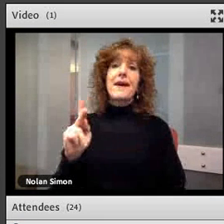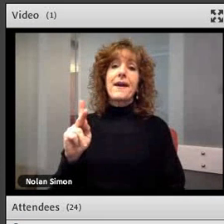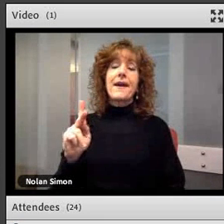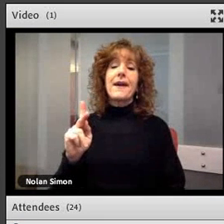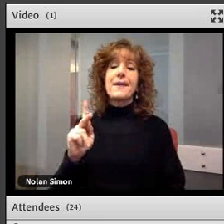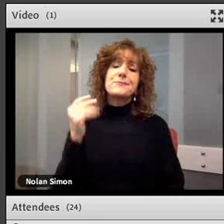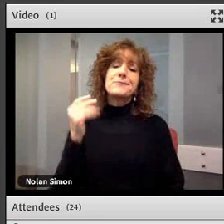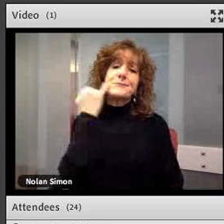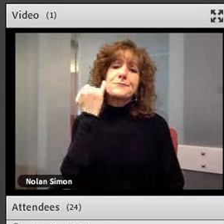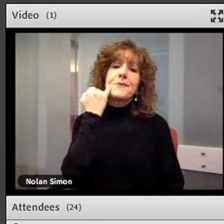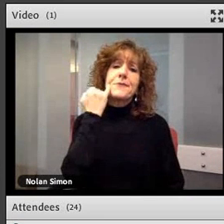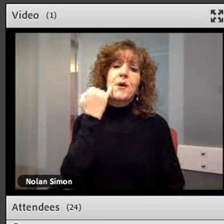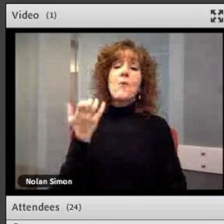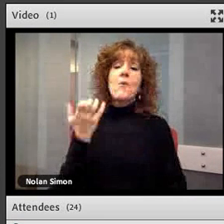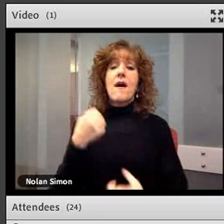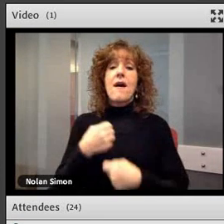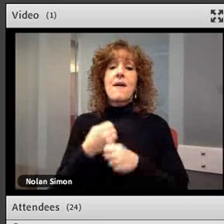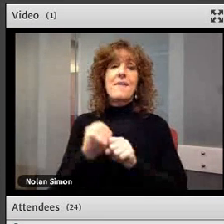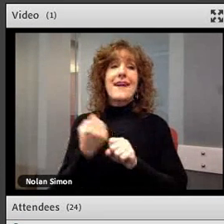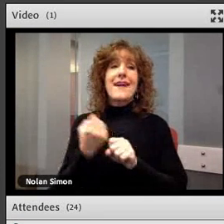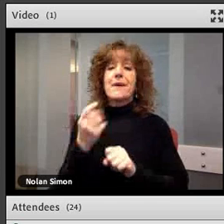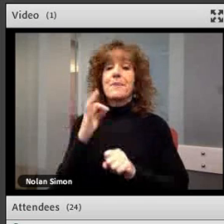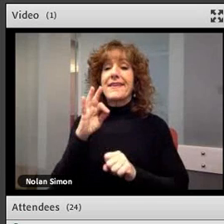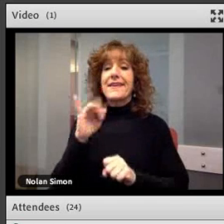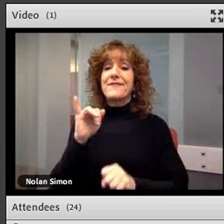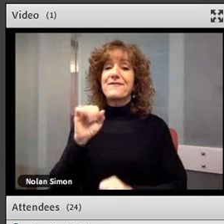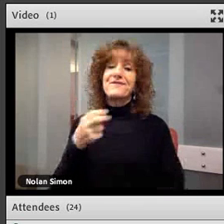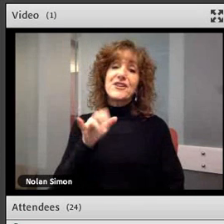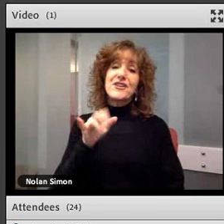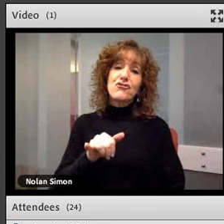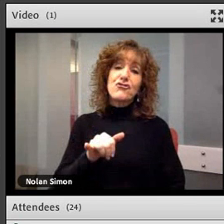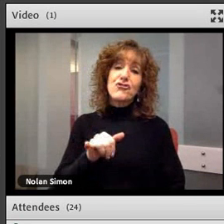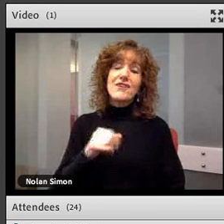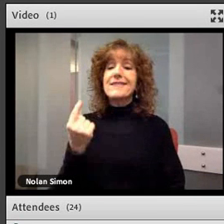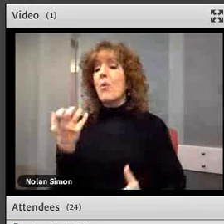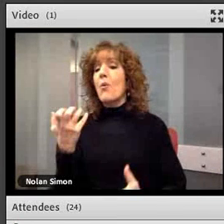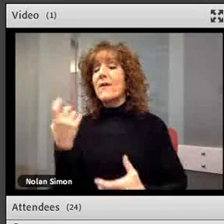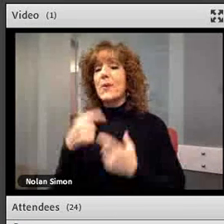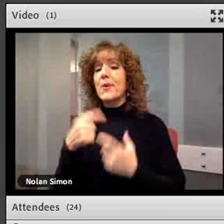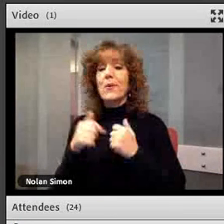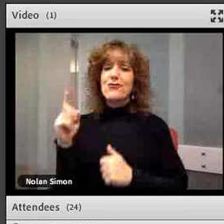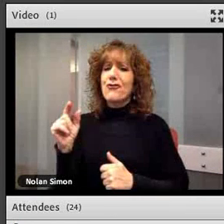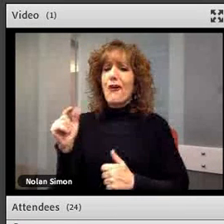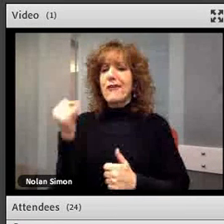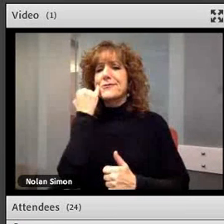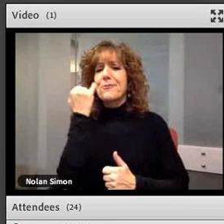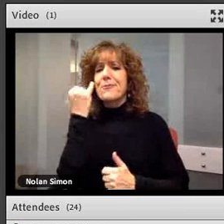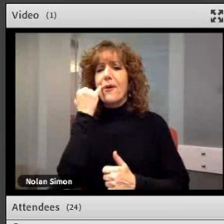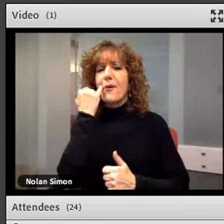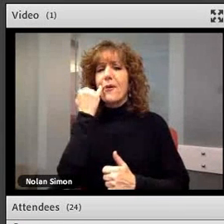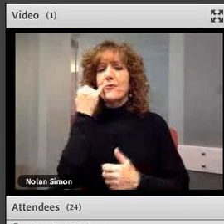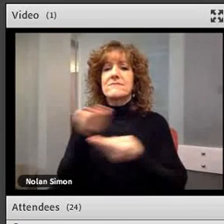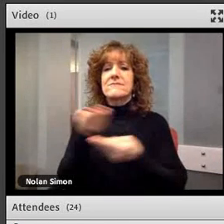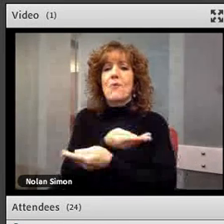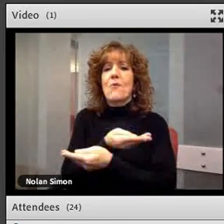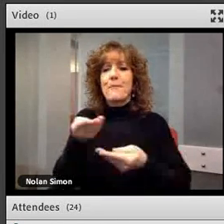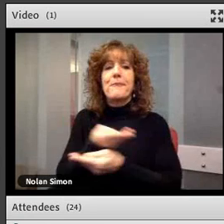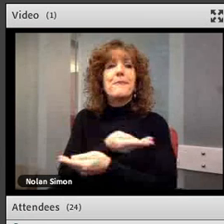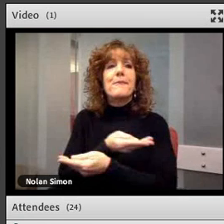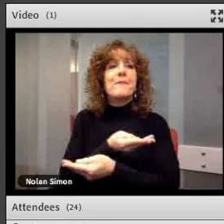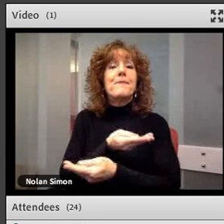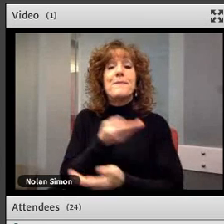make something fishy, and somebody wants to make something with a dog, you can swap with each other,